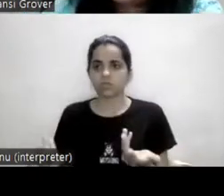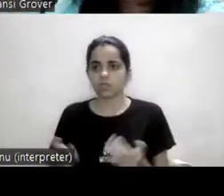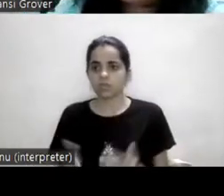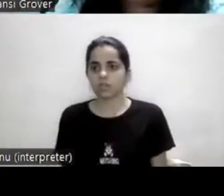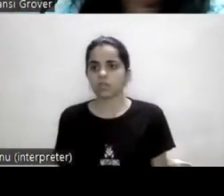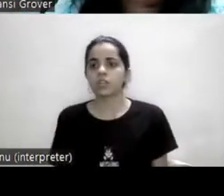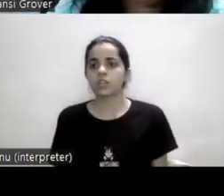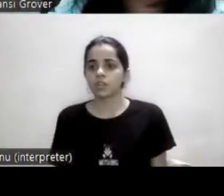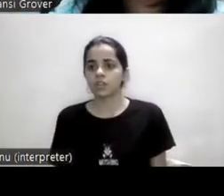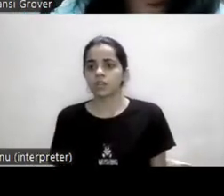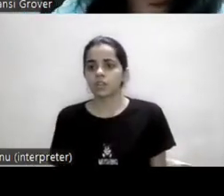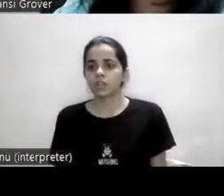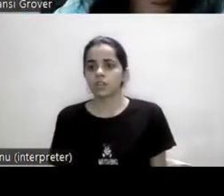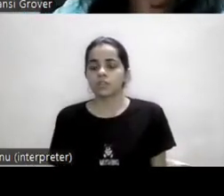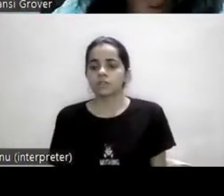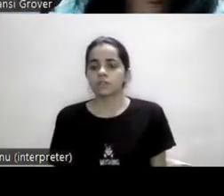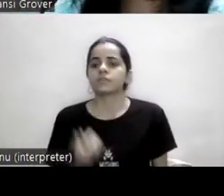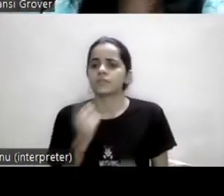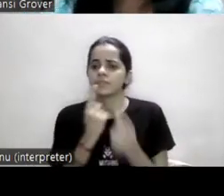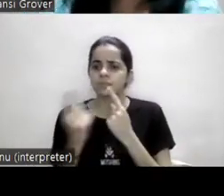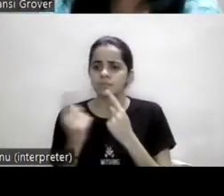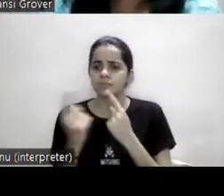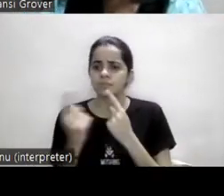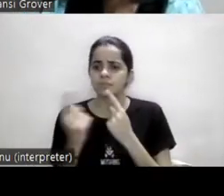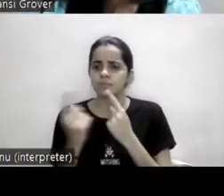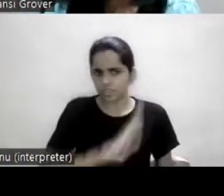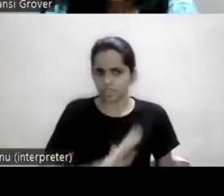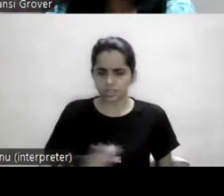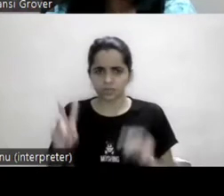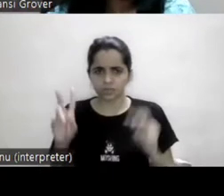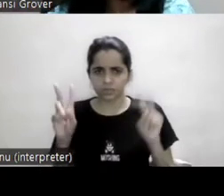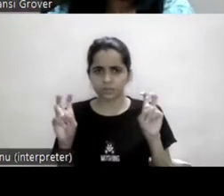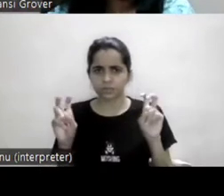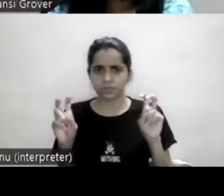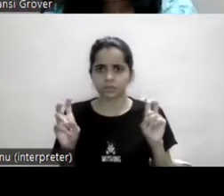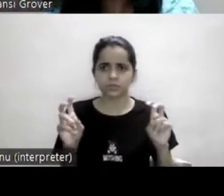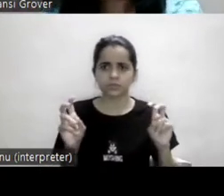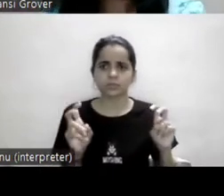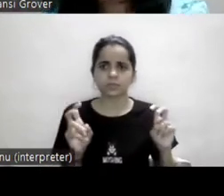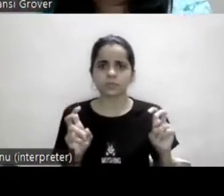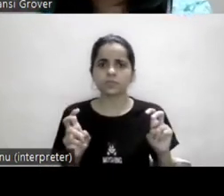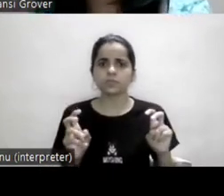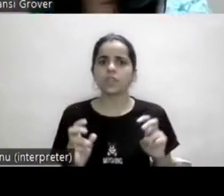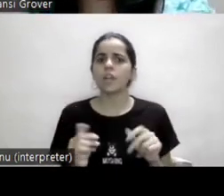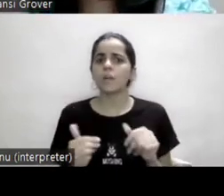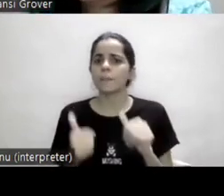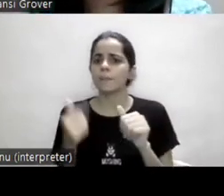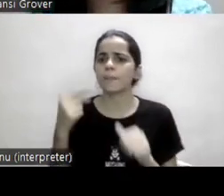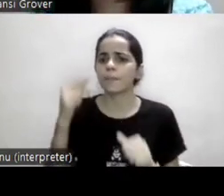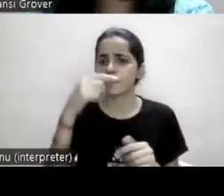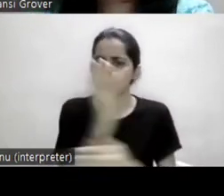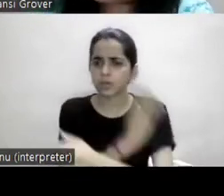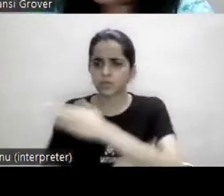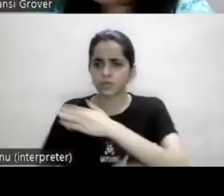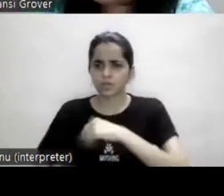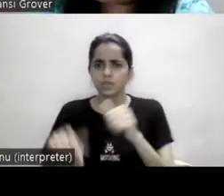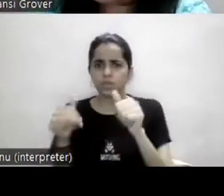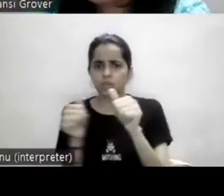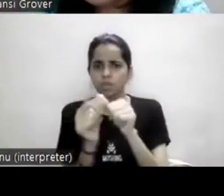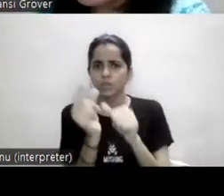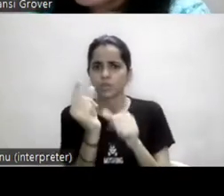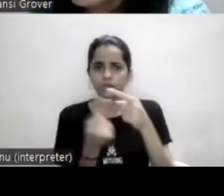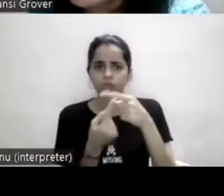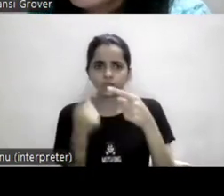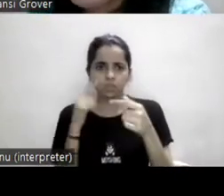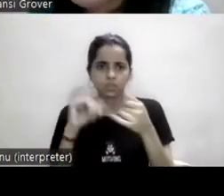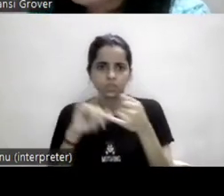Okay. Now, when we talk about India, autism is something that you would come across in a,